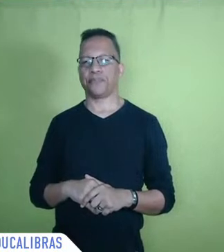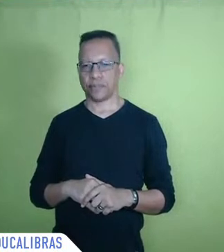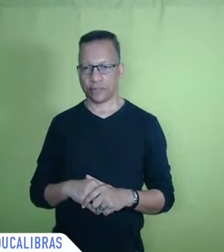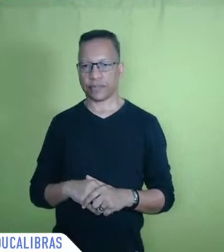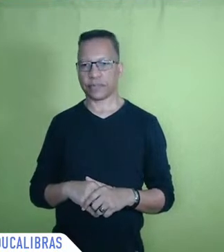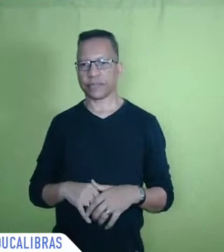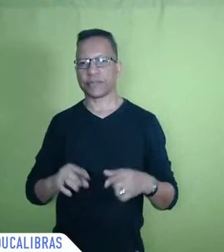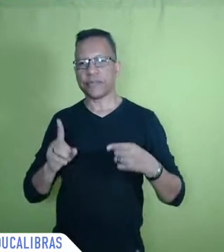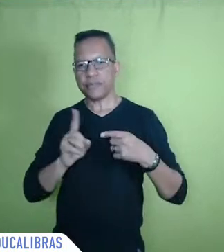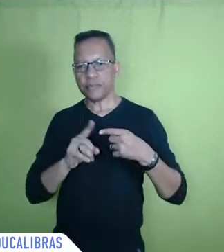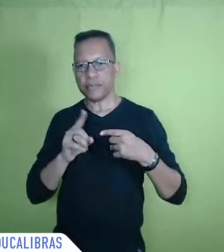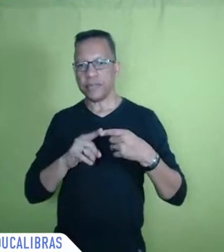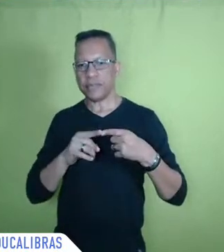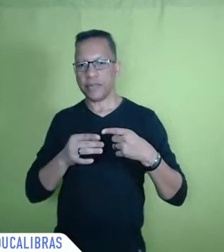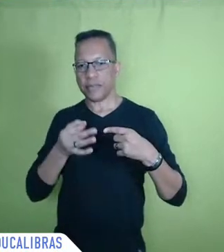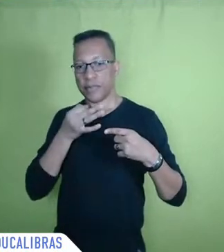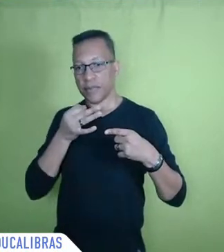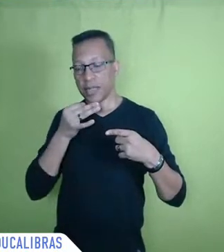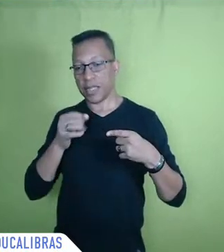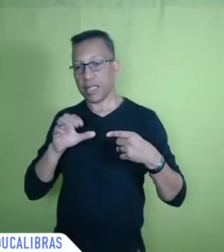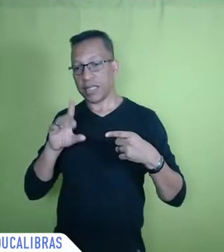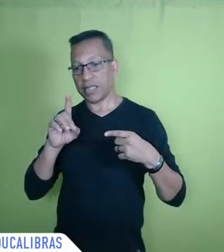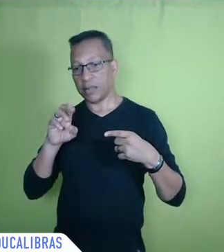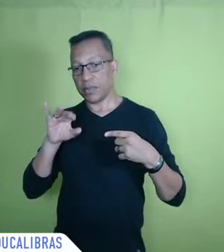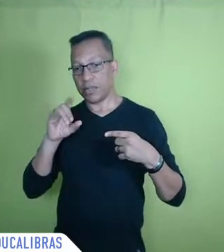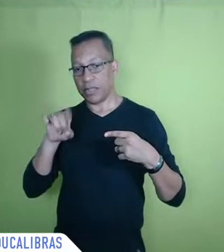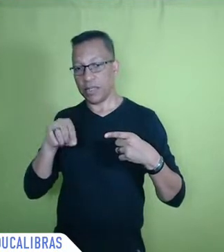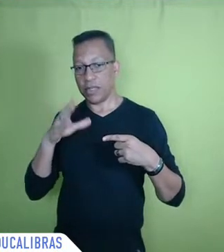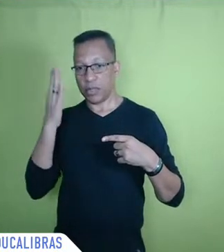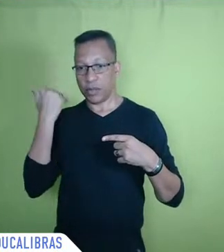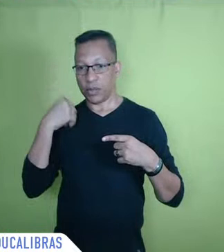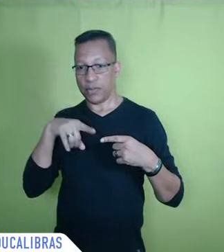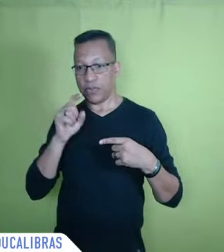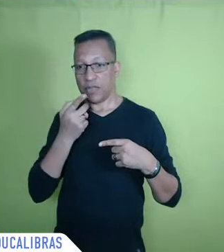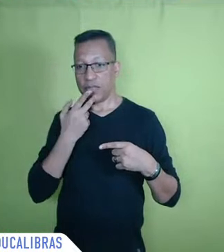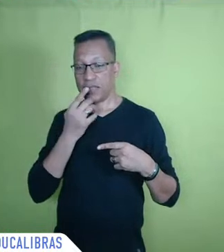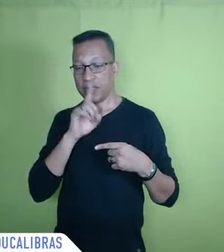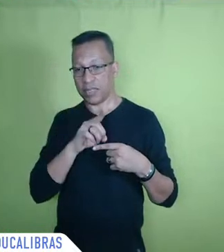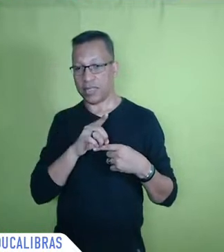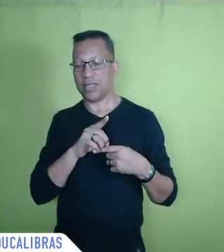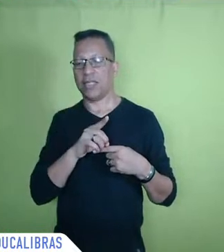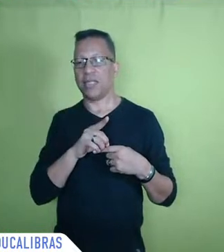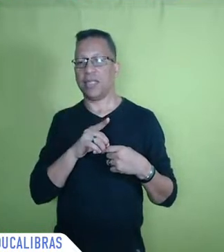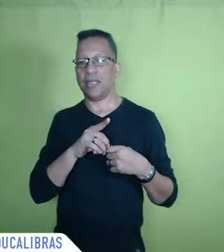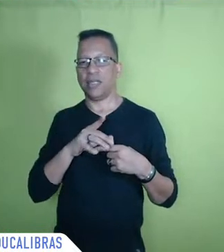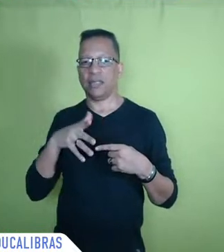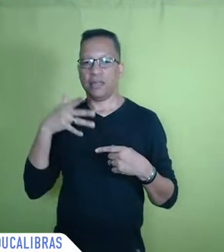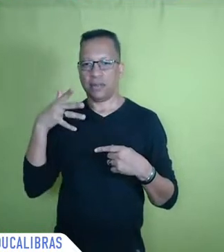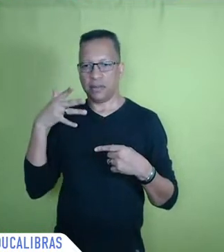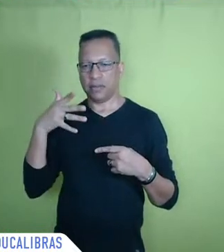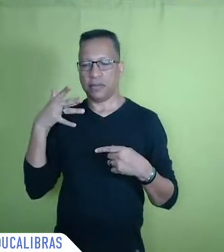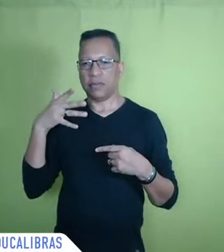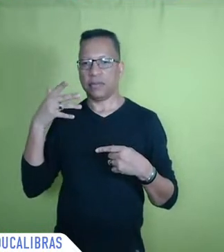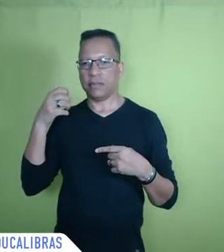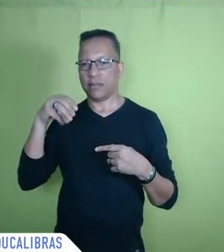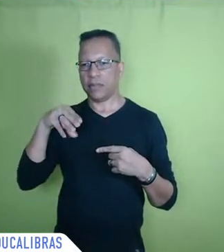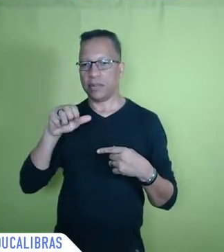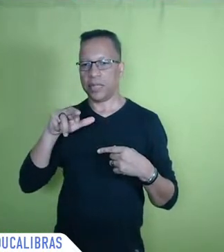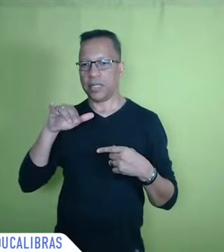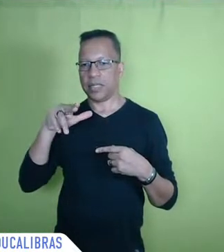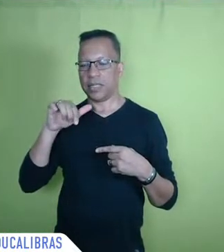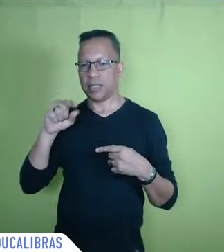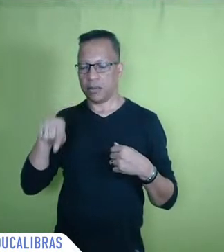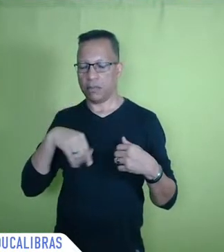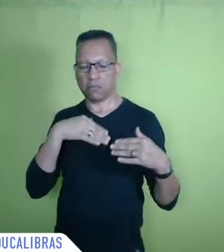living? First of all, I'd like to make one comment, Deborah, regarding what you said and what